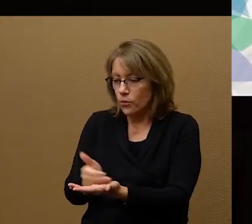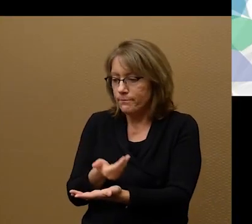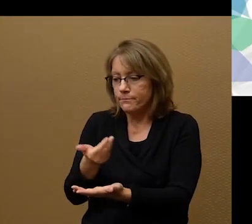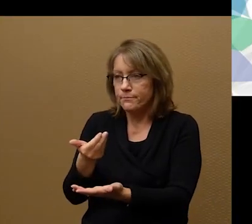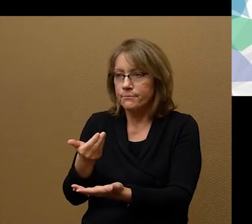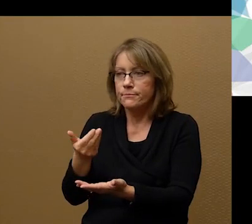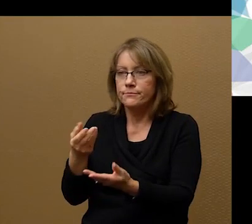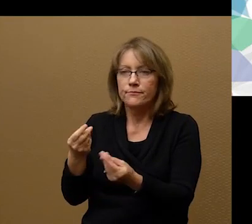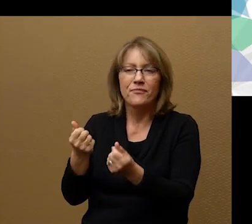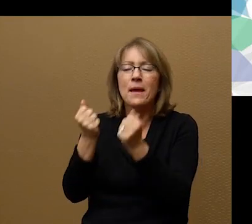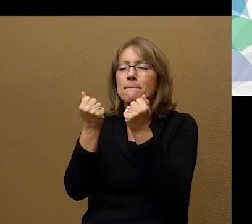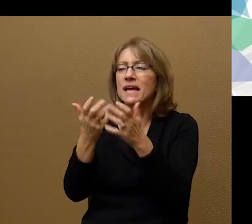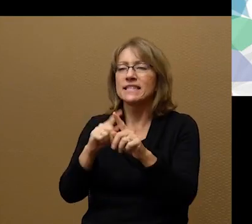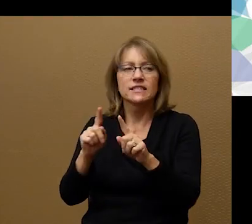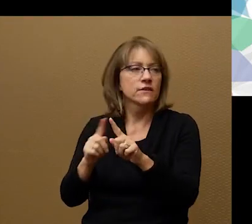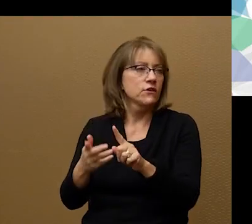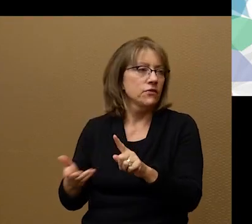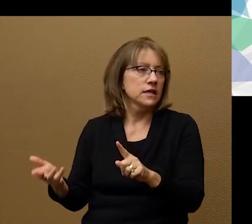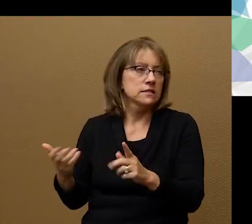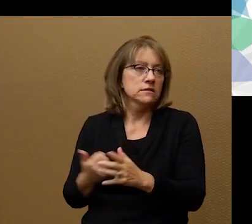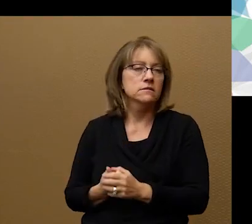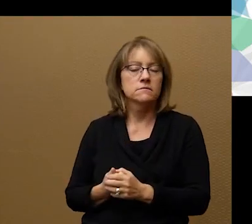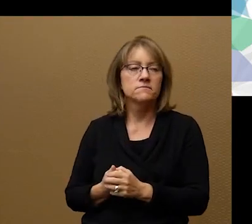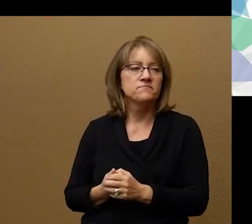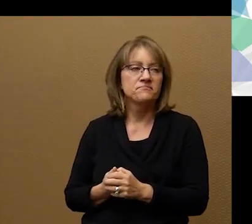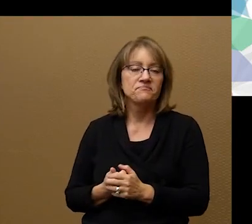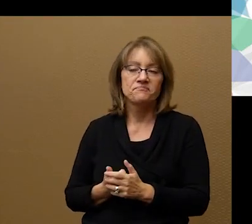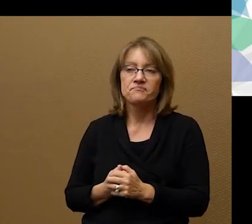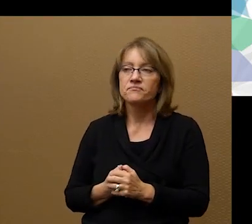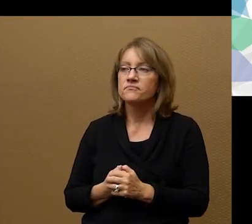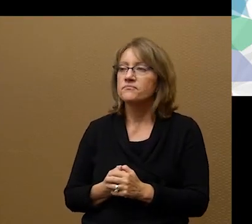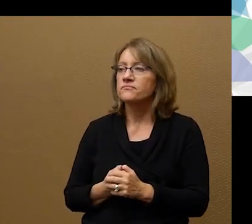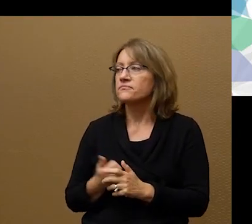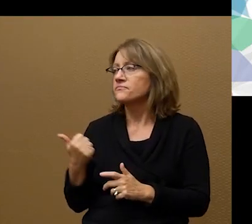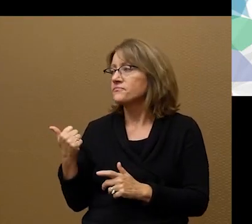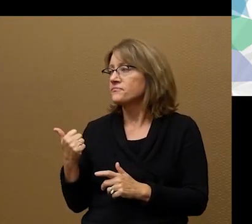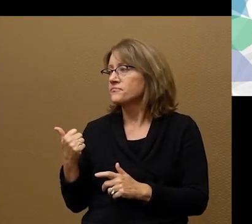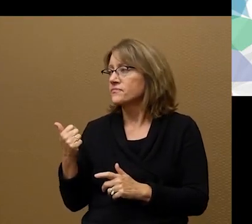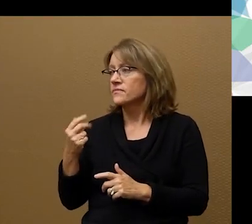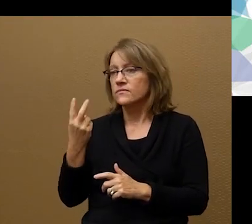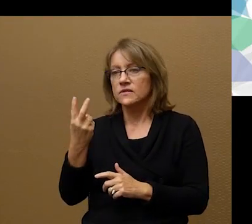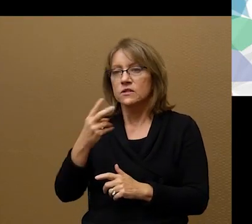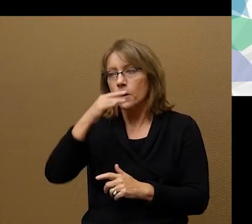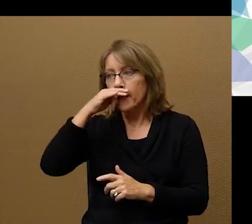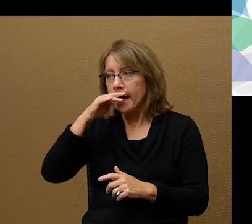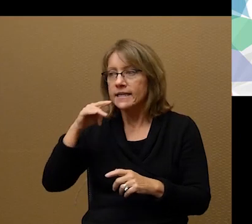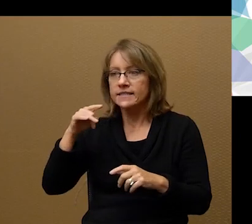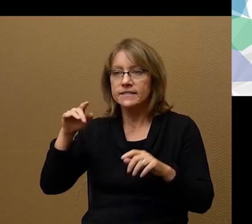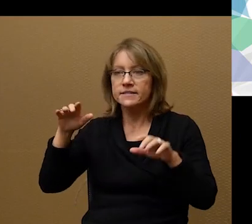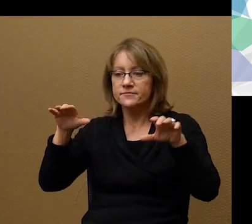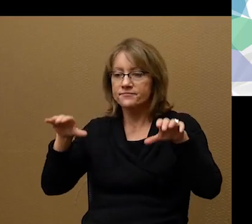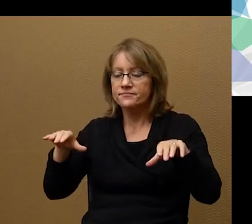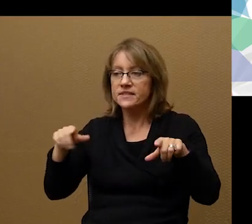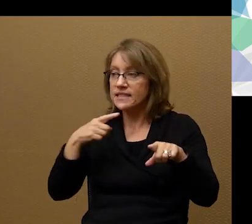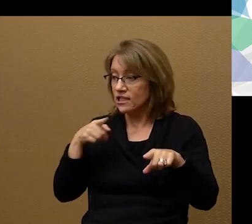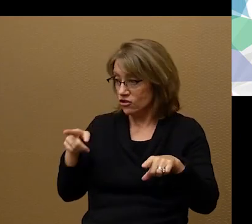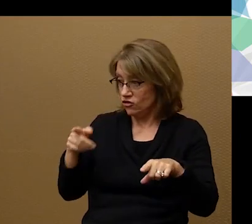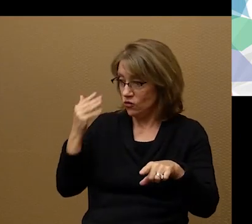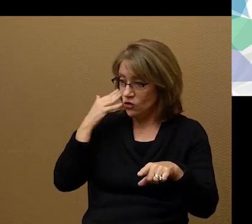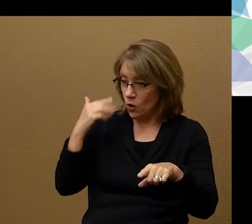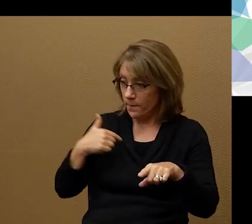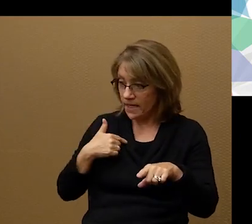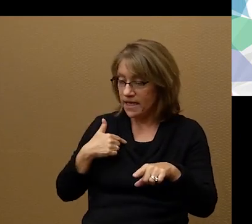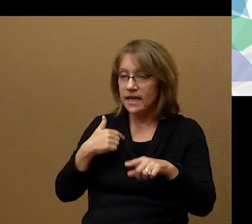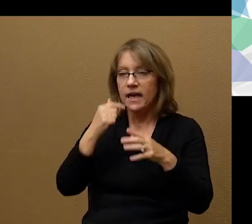things. You can't see this picture. There's 2 little kids that say, "Do you know me?" And then they say all the